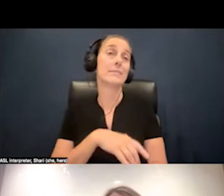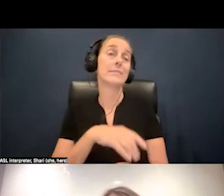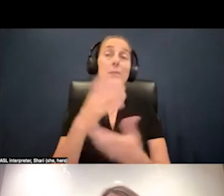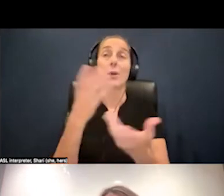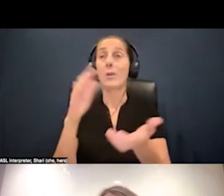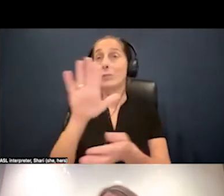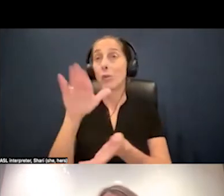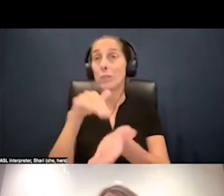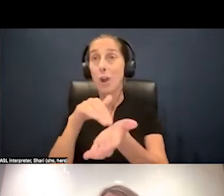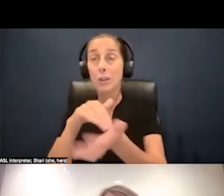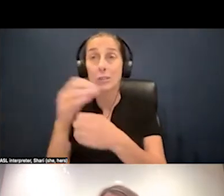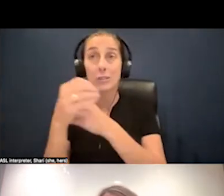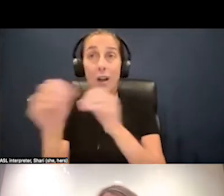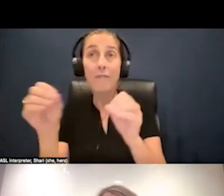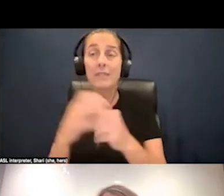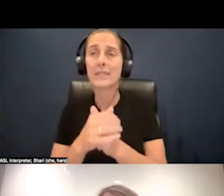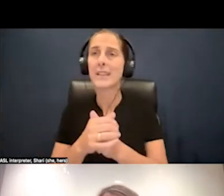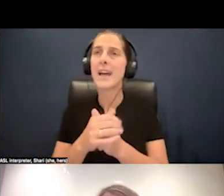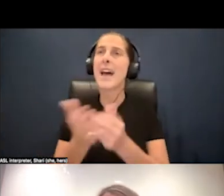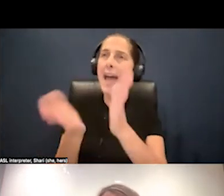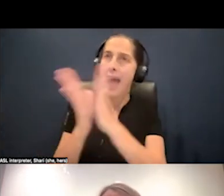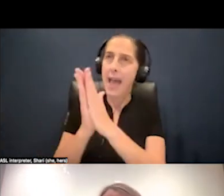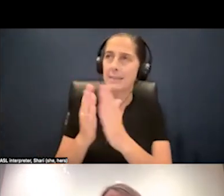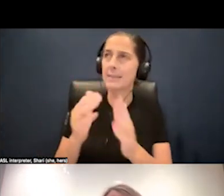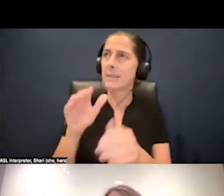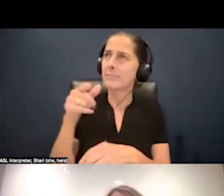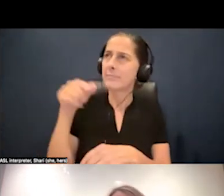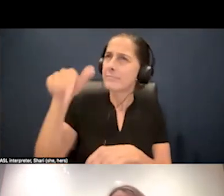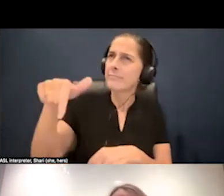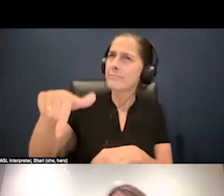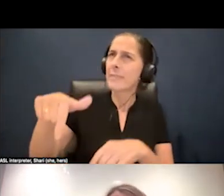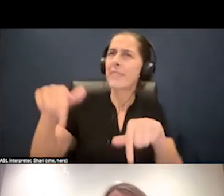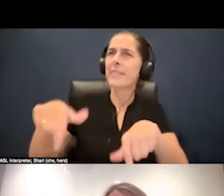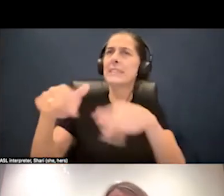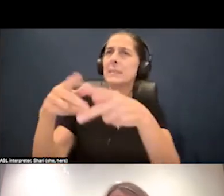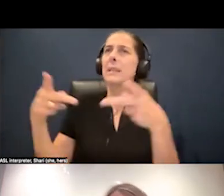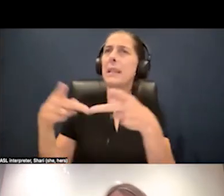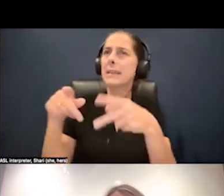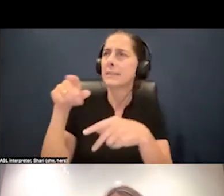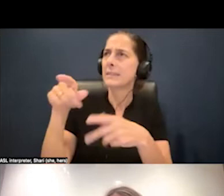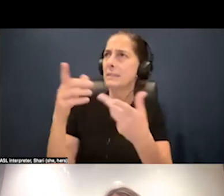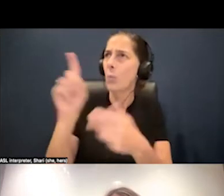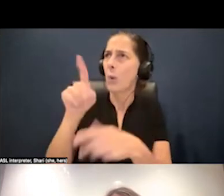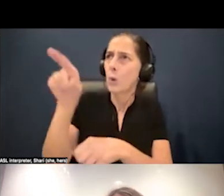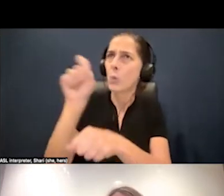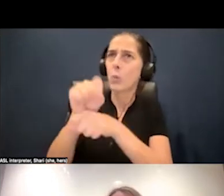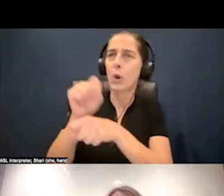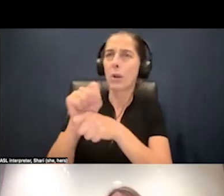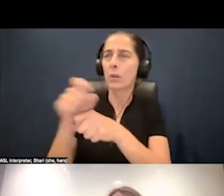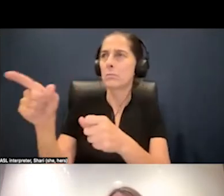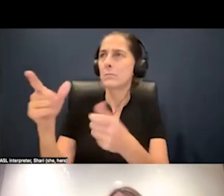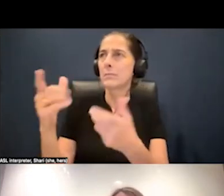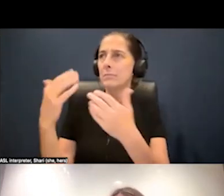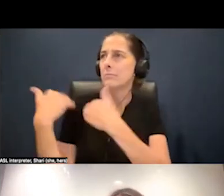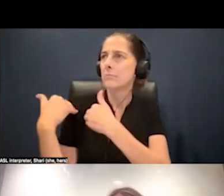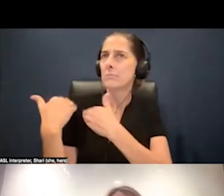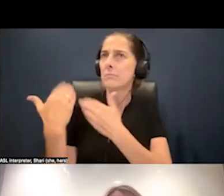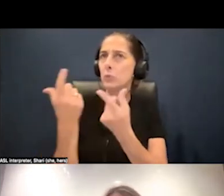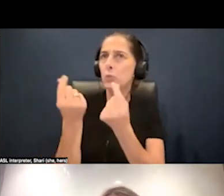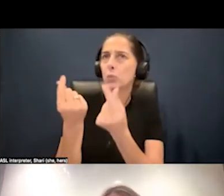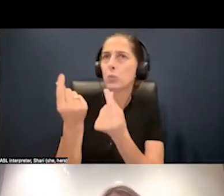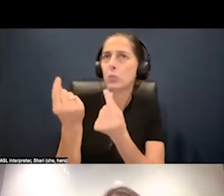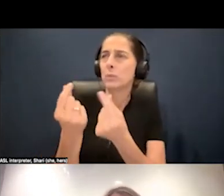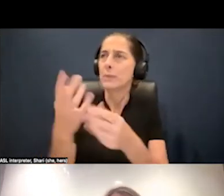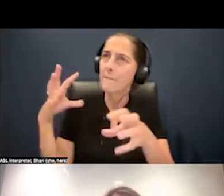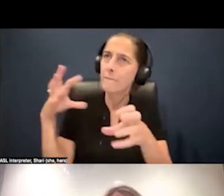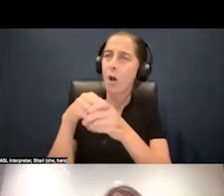are getting involved in protecting trans rights. It's their duty to respond to that, especially now more than